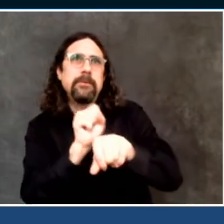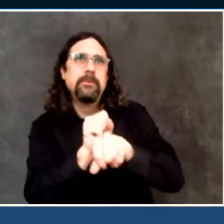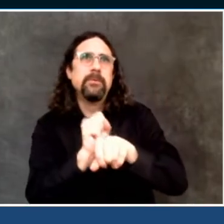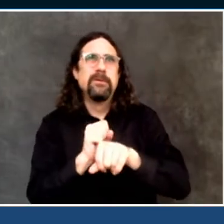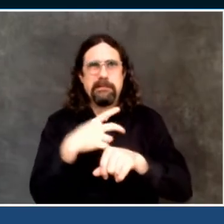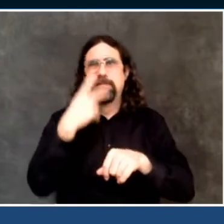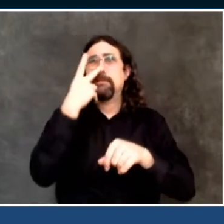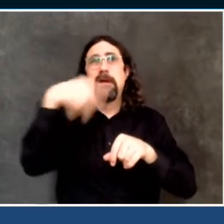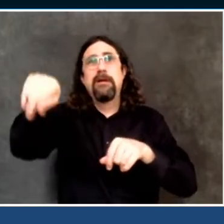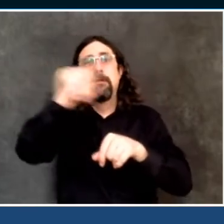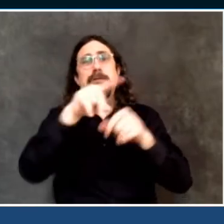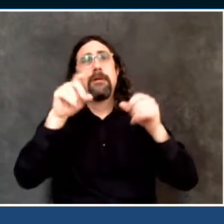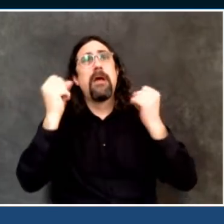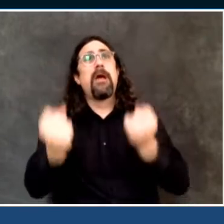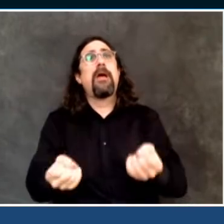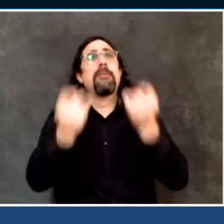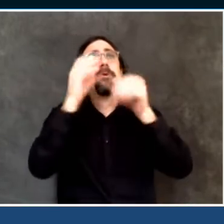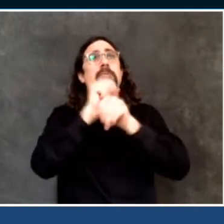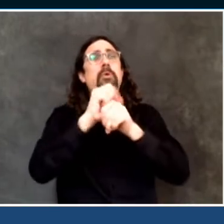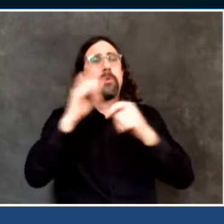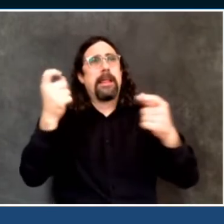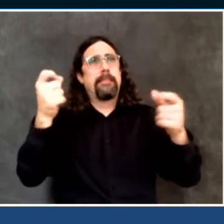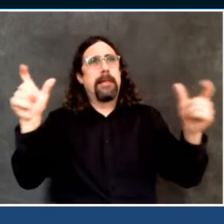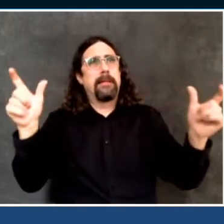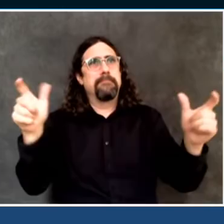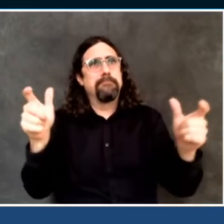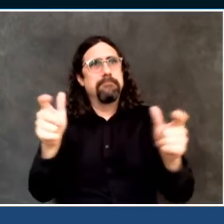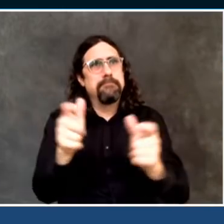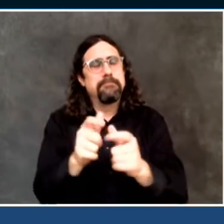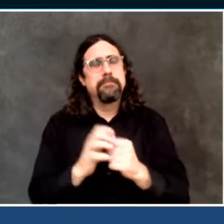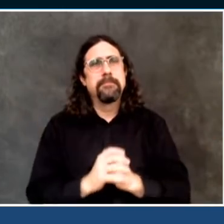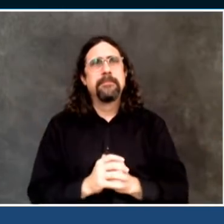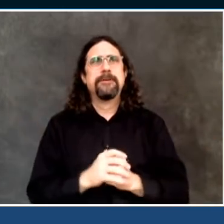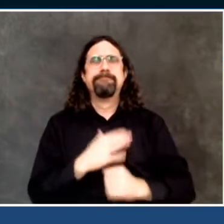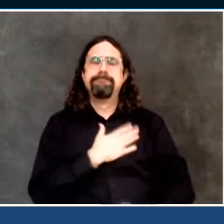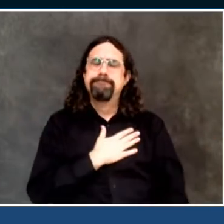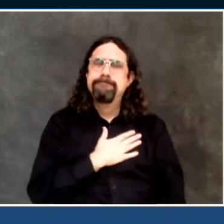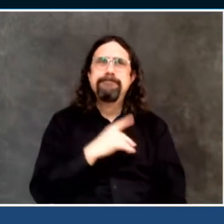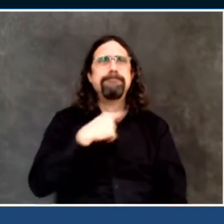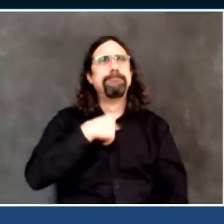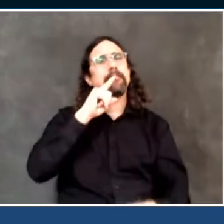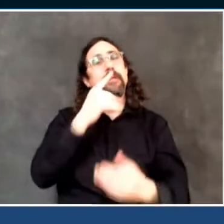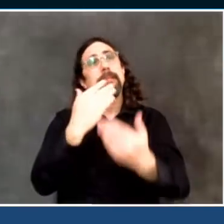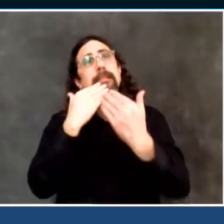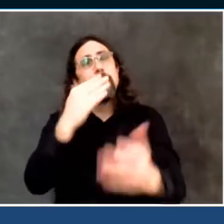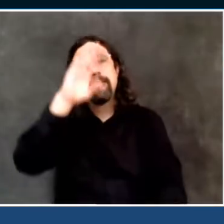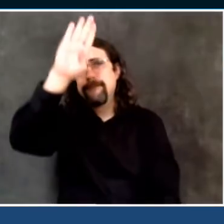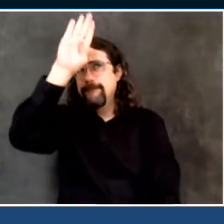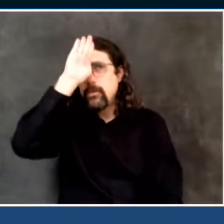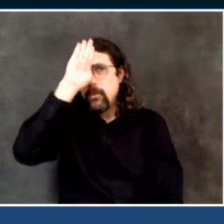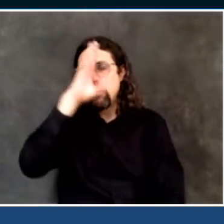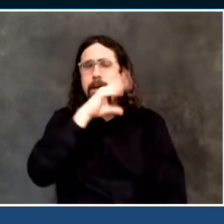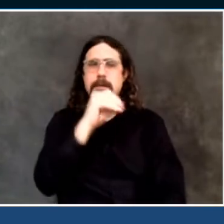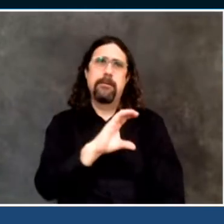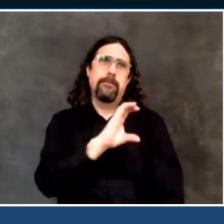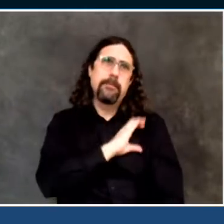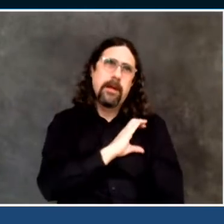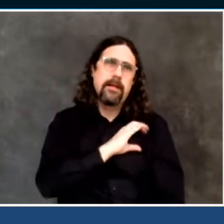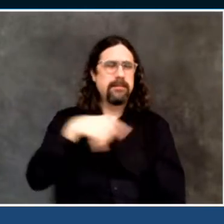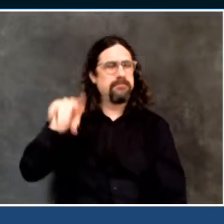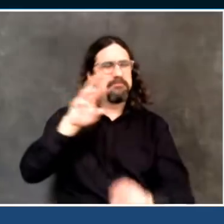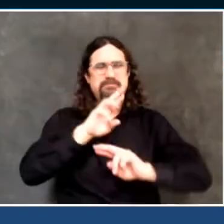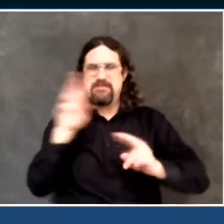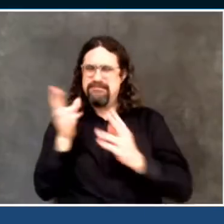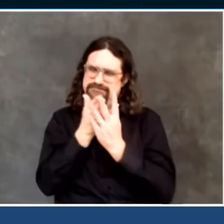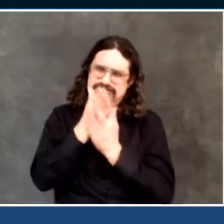holding the line throughout this crisis, always coming up with another way to address all the challenges out there to make